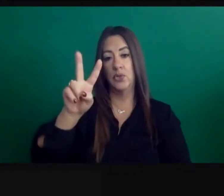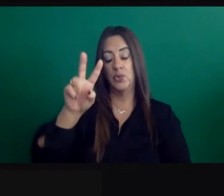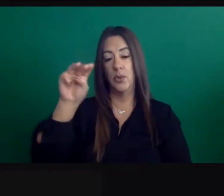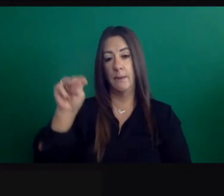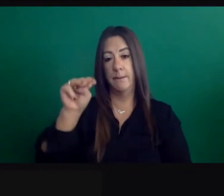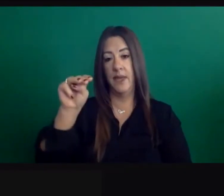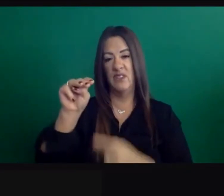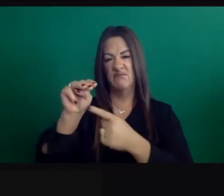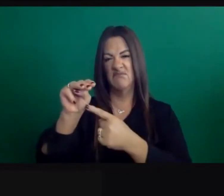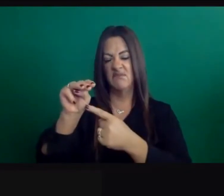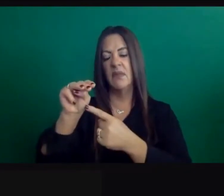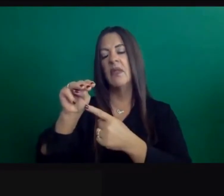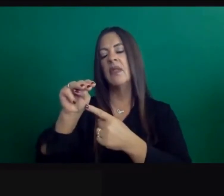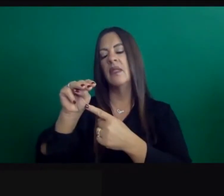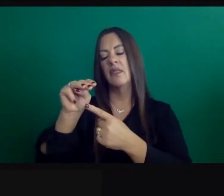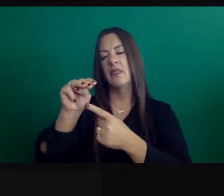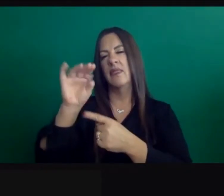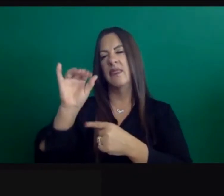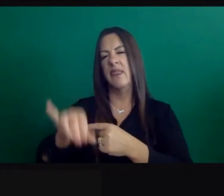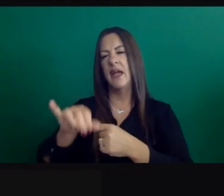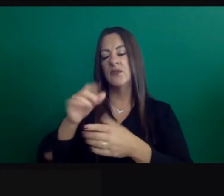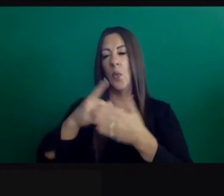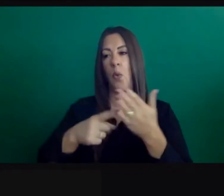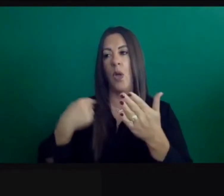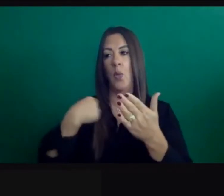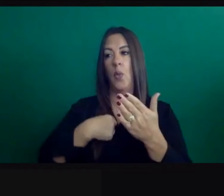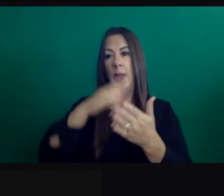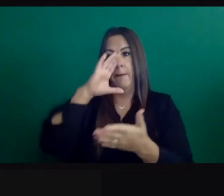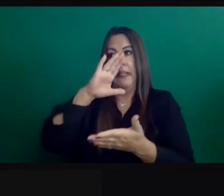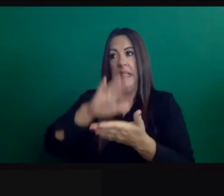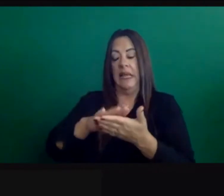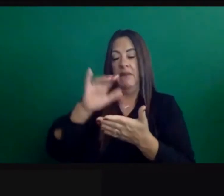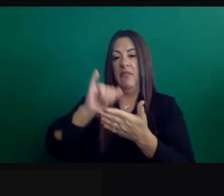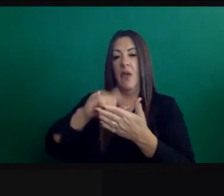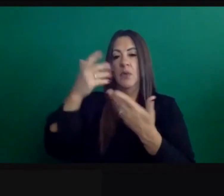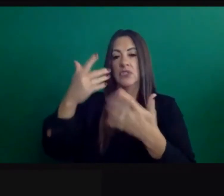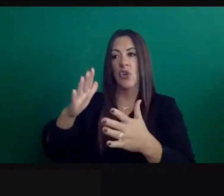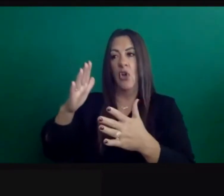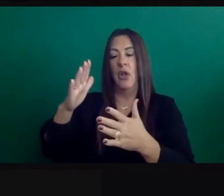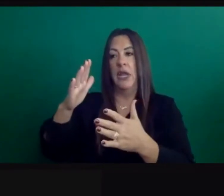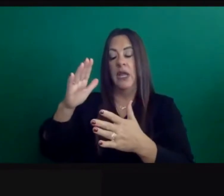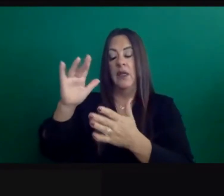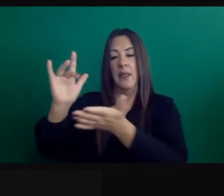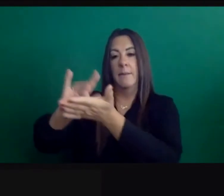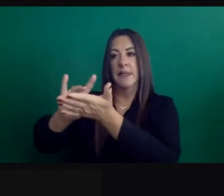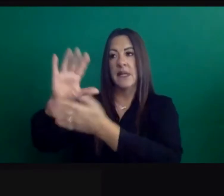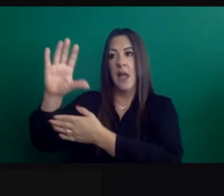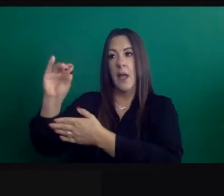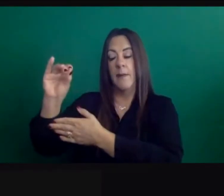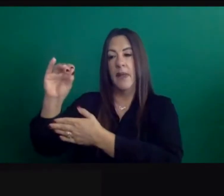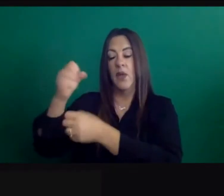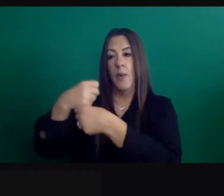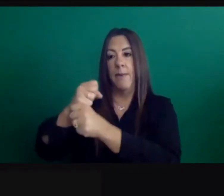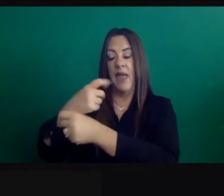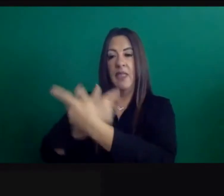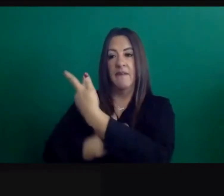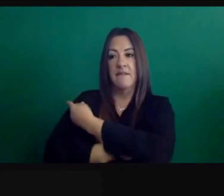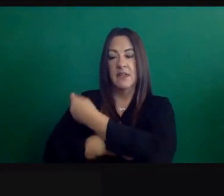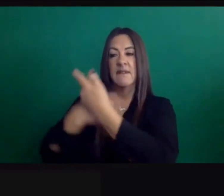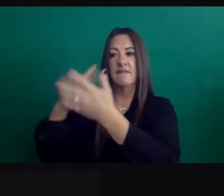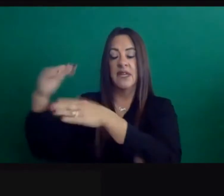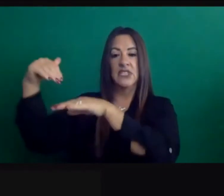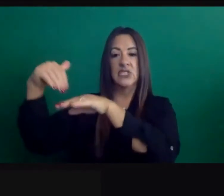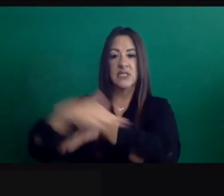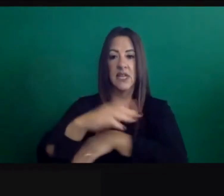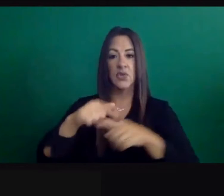number roughly is what we believe has been shipped. We continue to work to make sure that it has all been